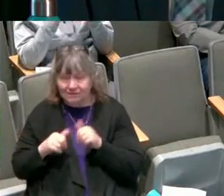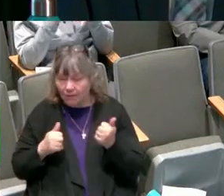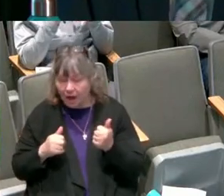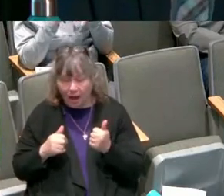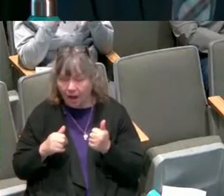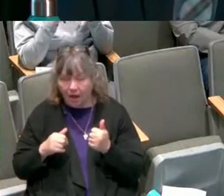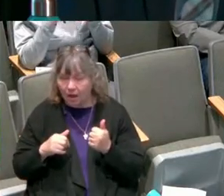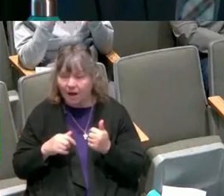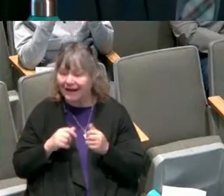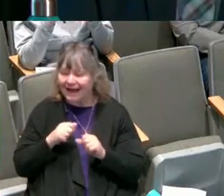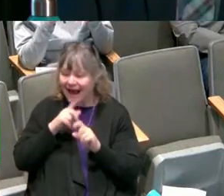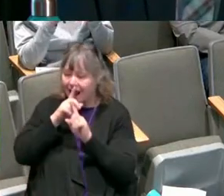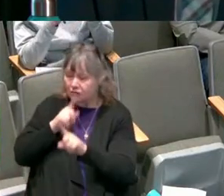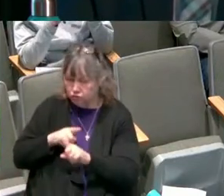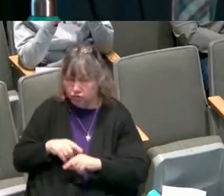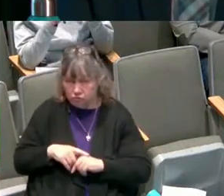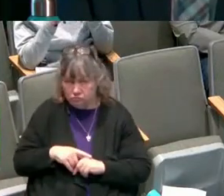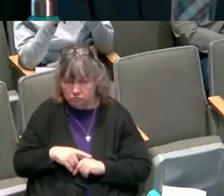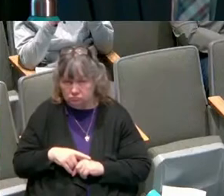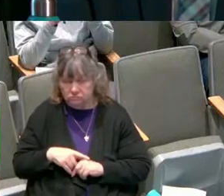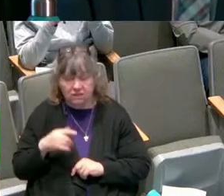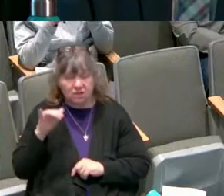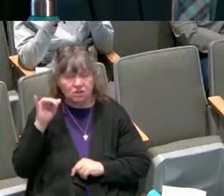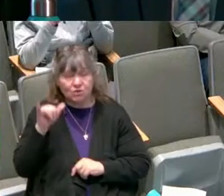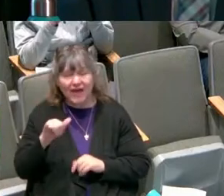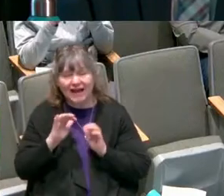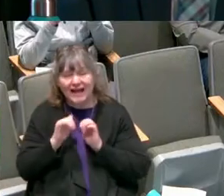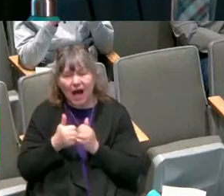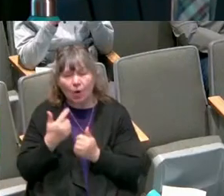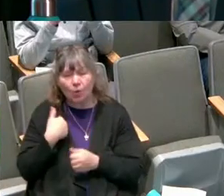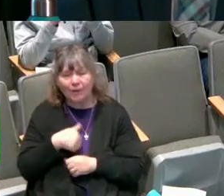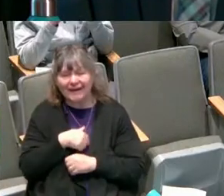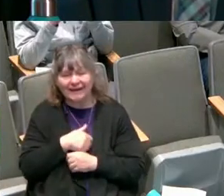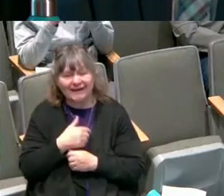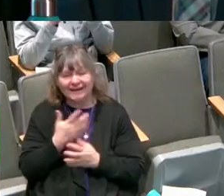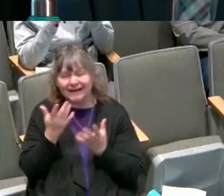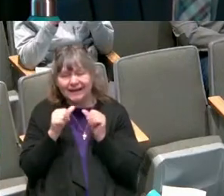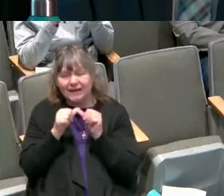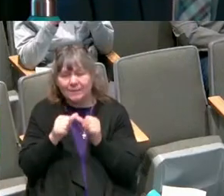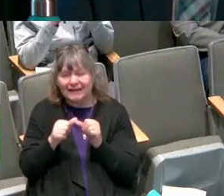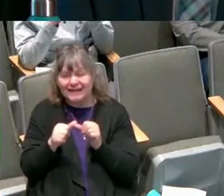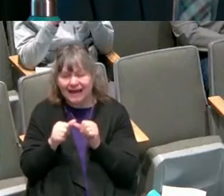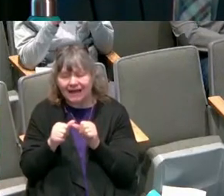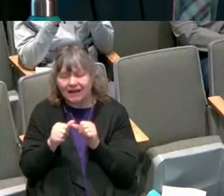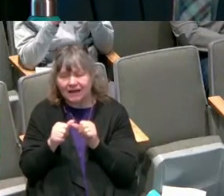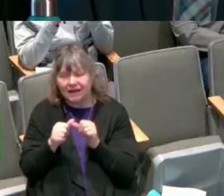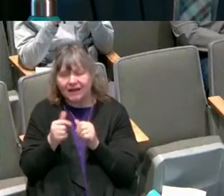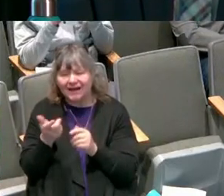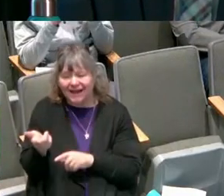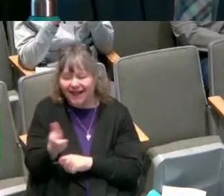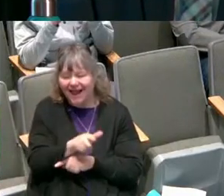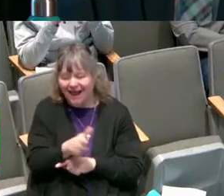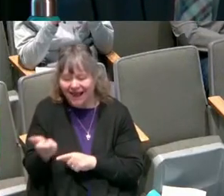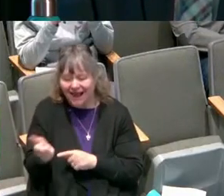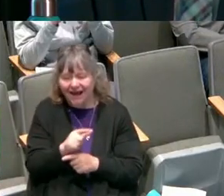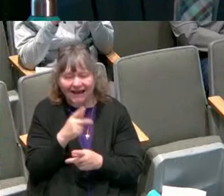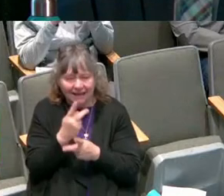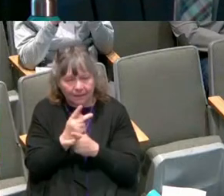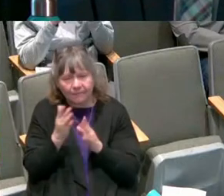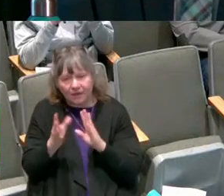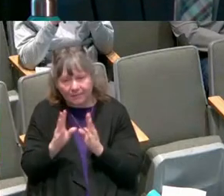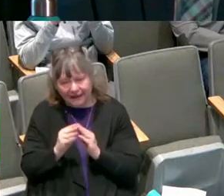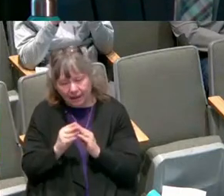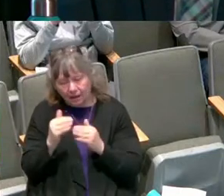they designate May answer so that is how we sort of maintain the flow of the meeting